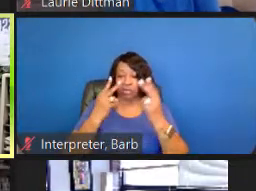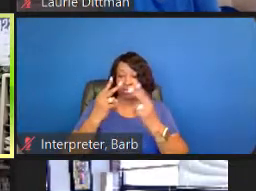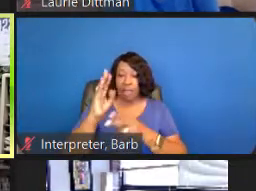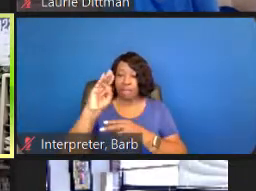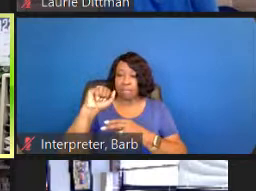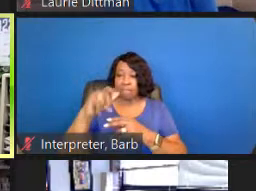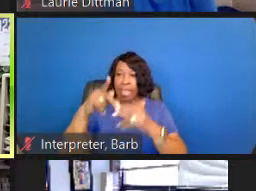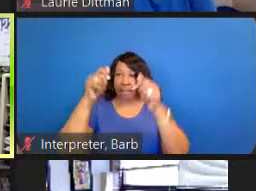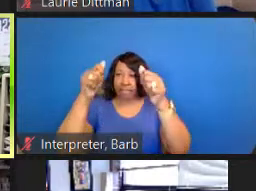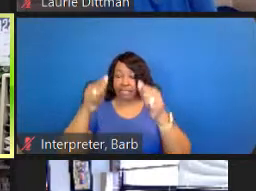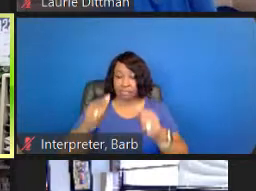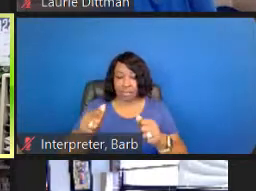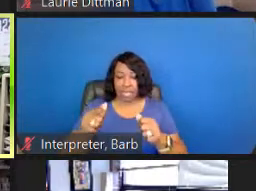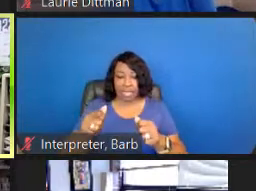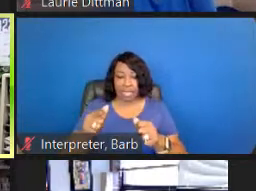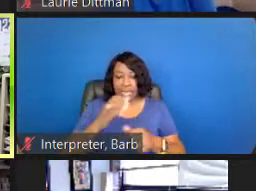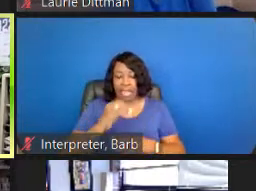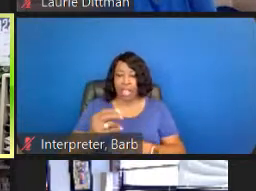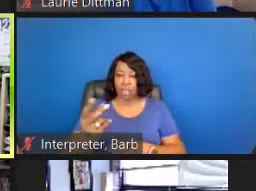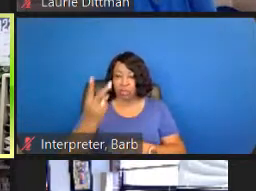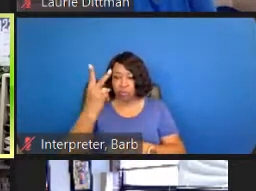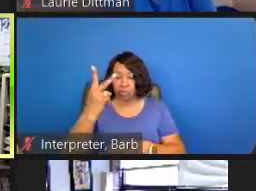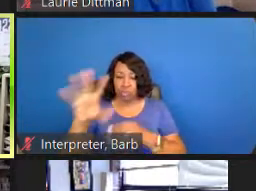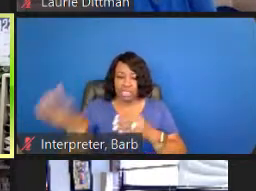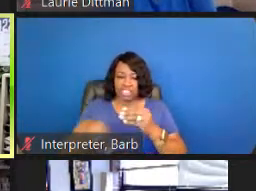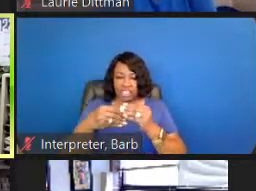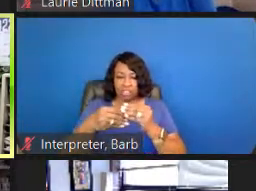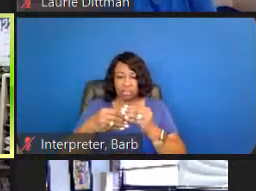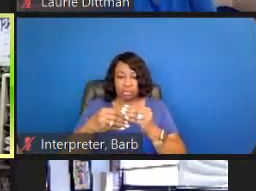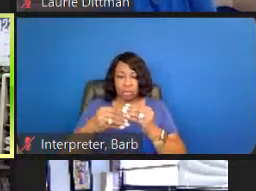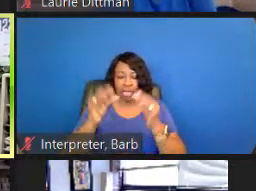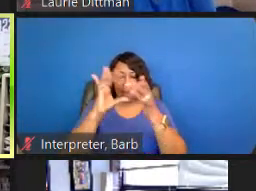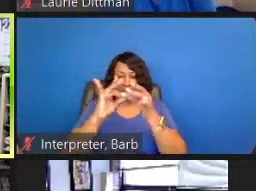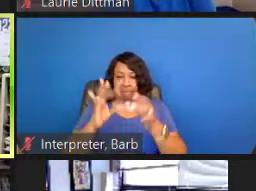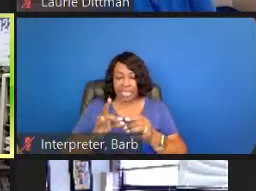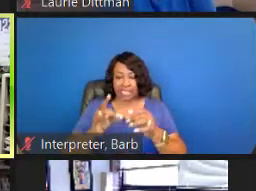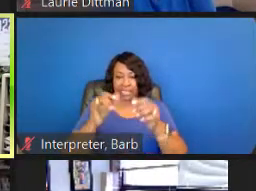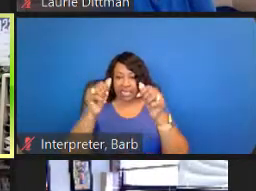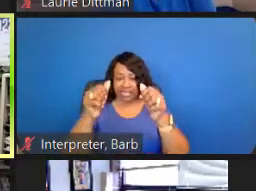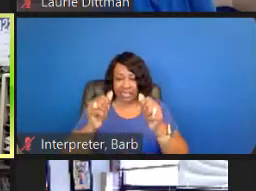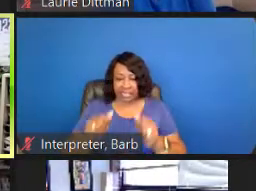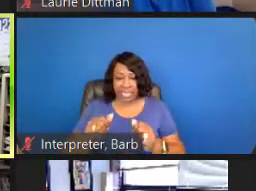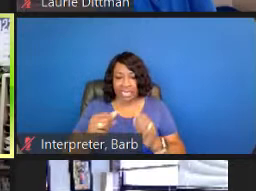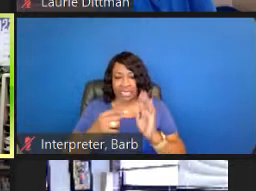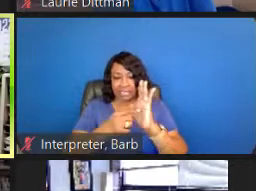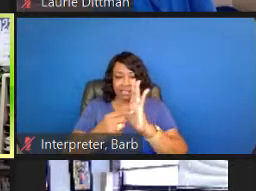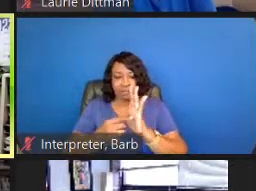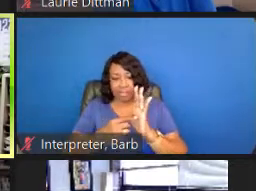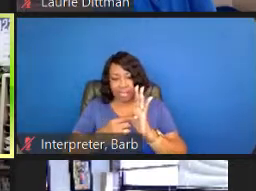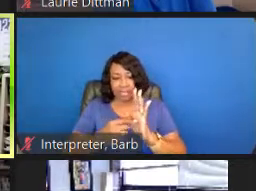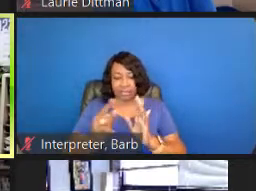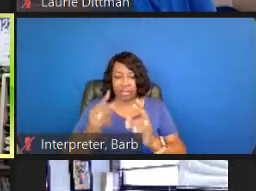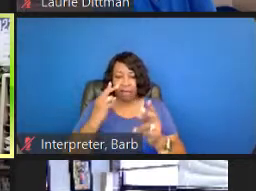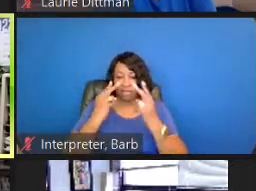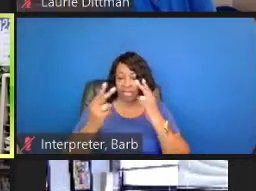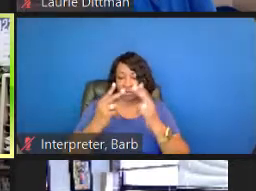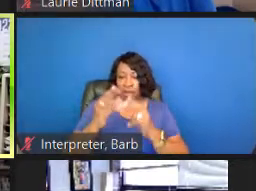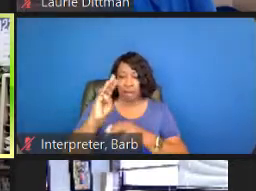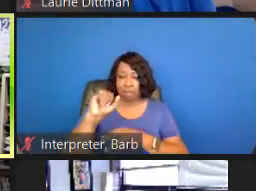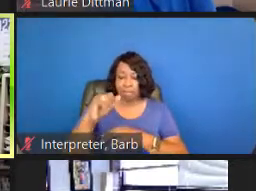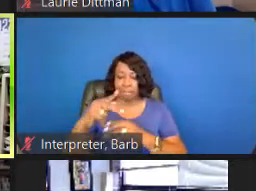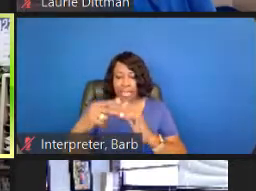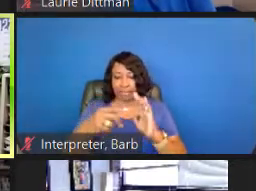display and 2 additional message sign display. So the visual map display basically shows you